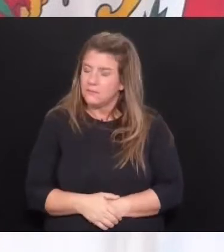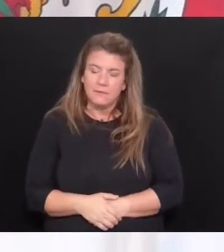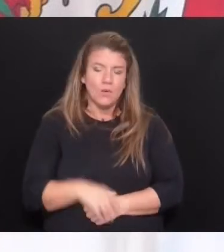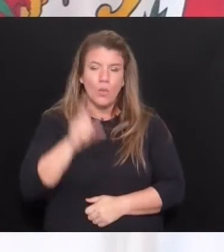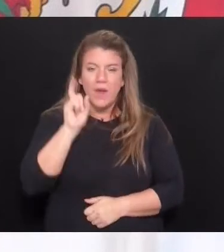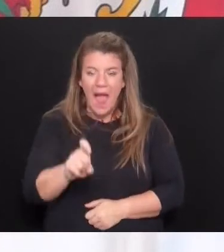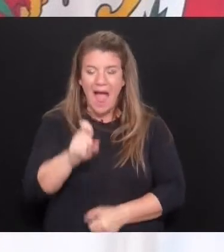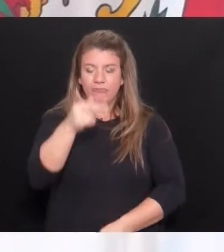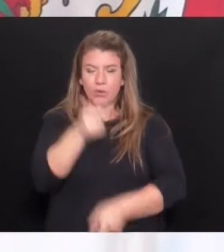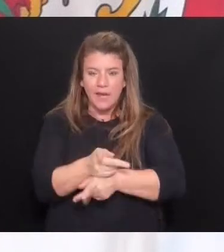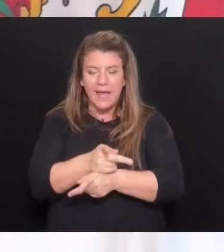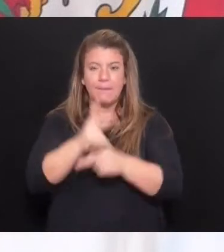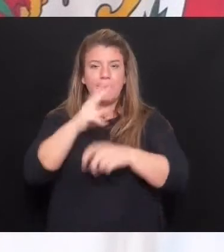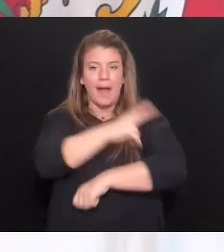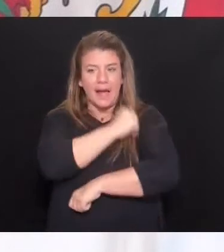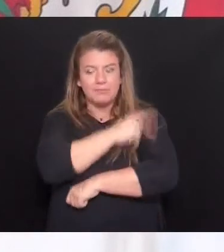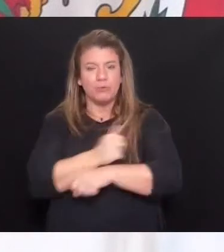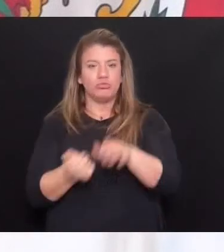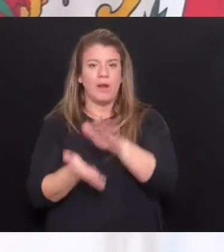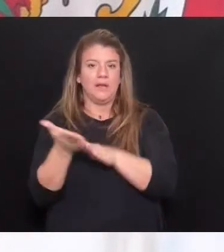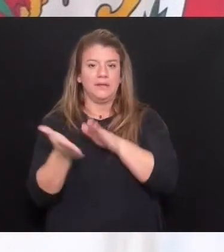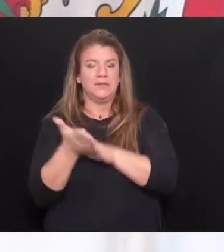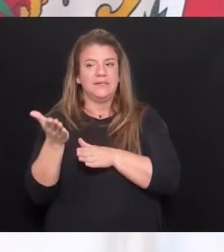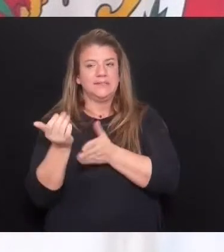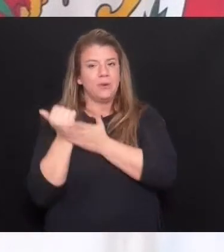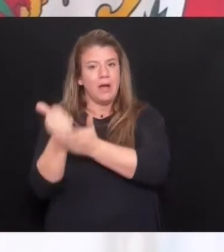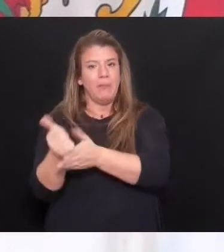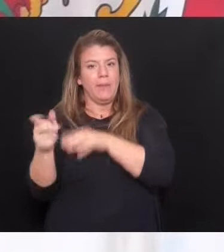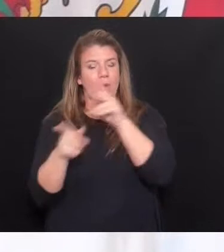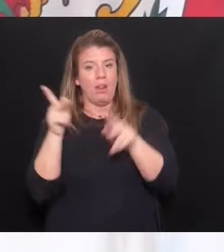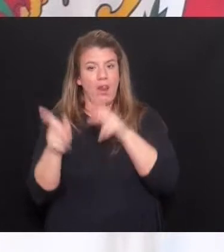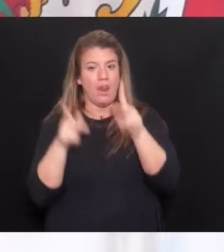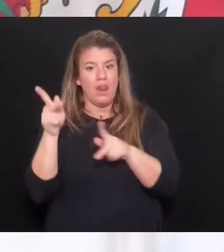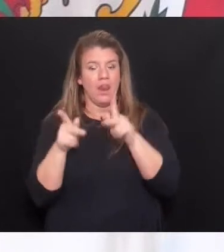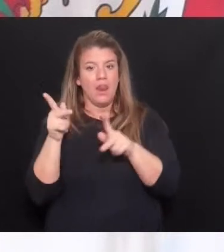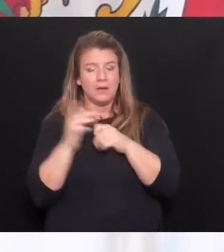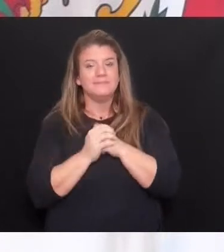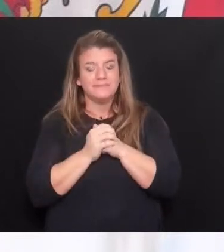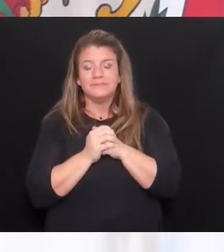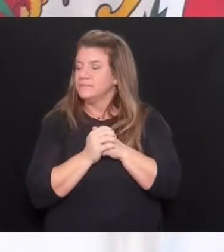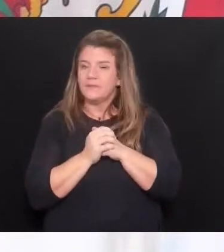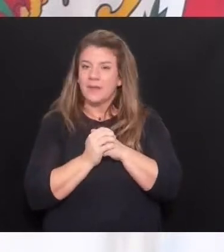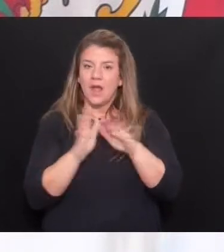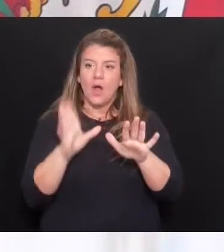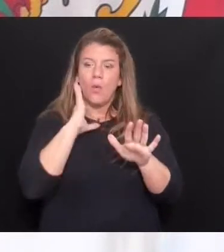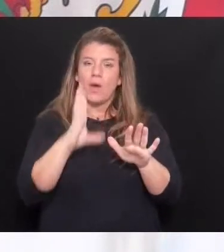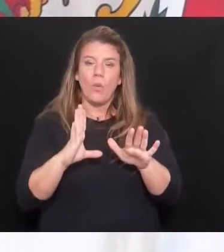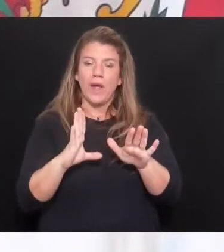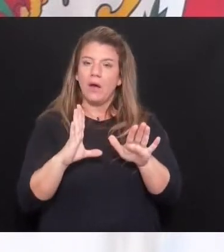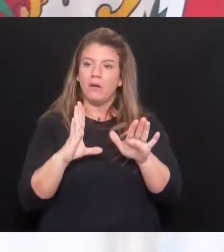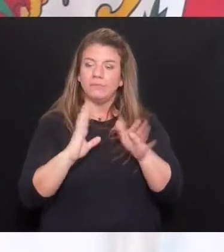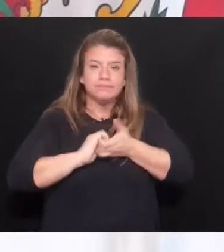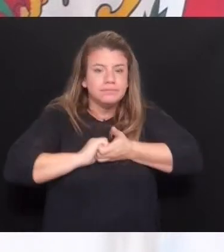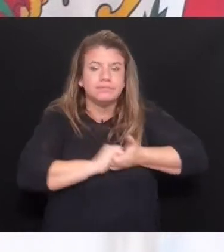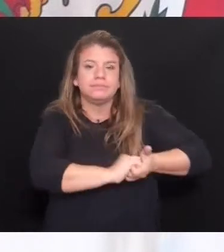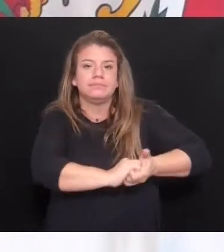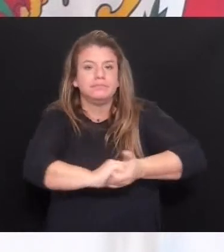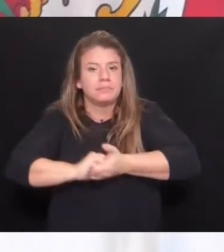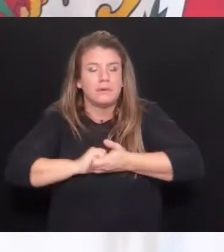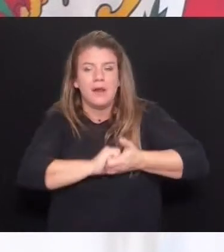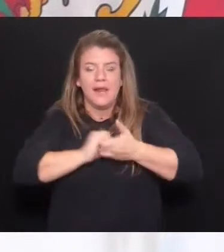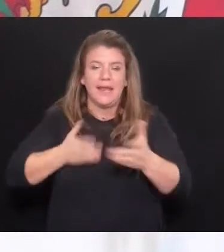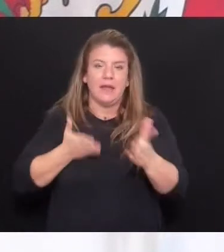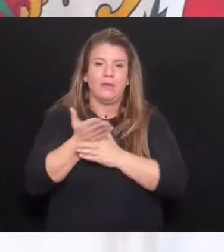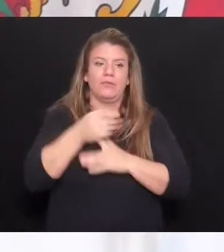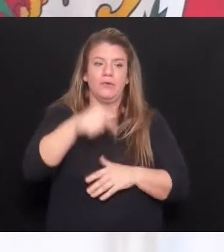our hospitals up and running to be able to serve our people and everything. And we're going to absolutely stand arm in arm with them and get them through this,